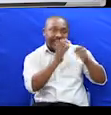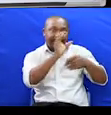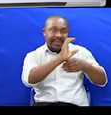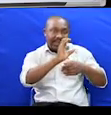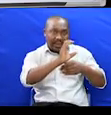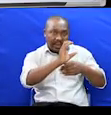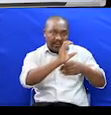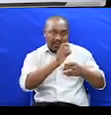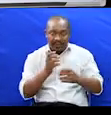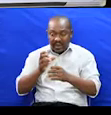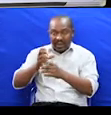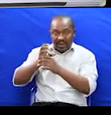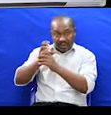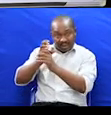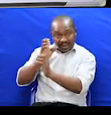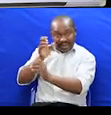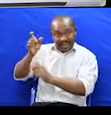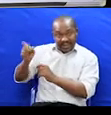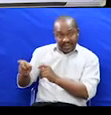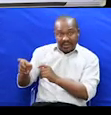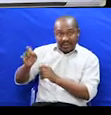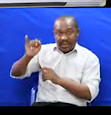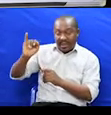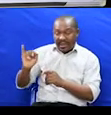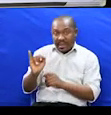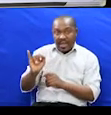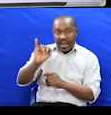the scientist Thomson,